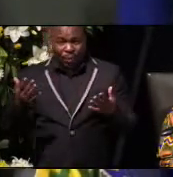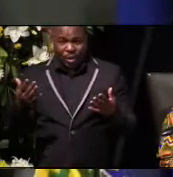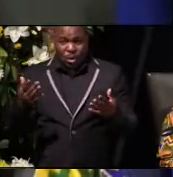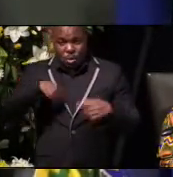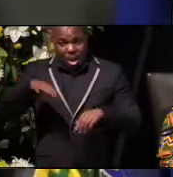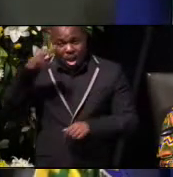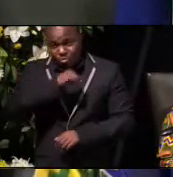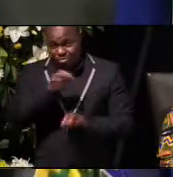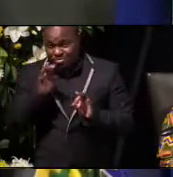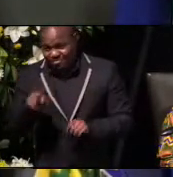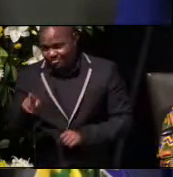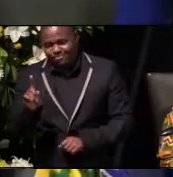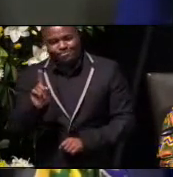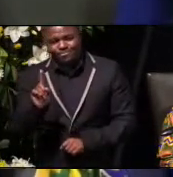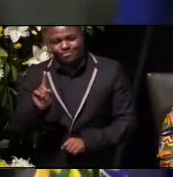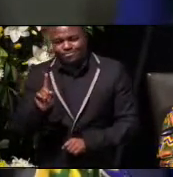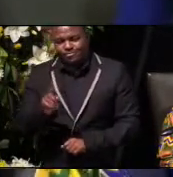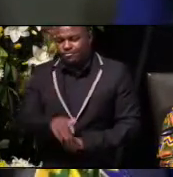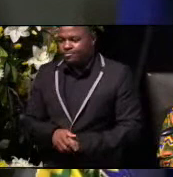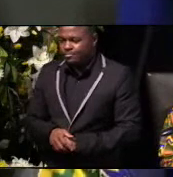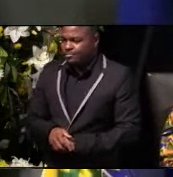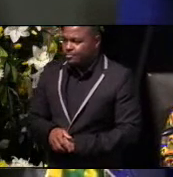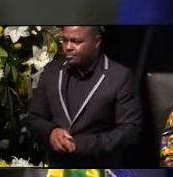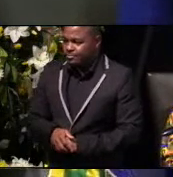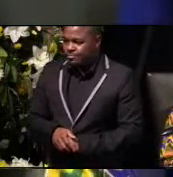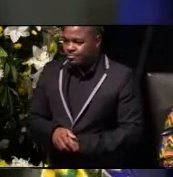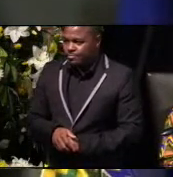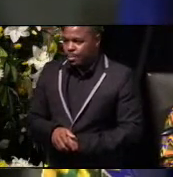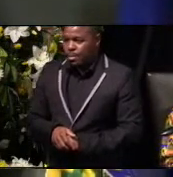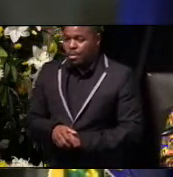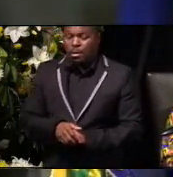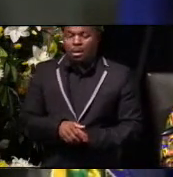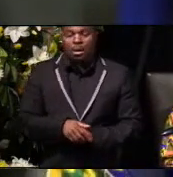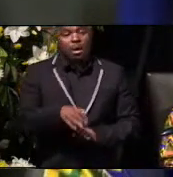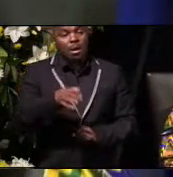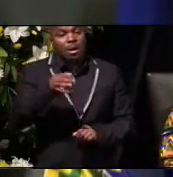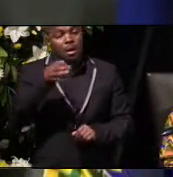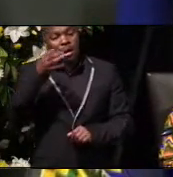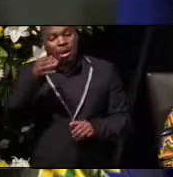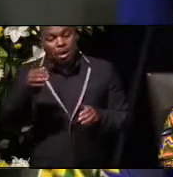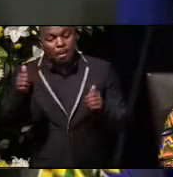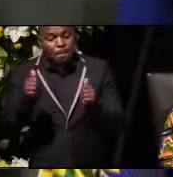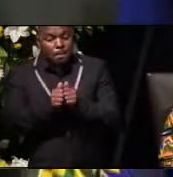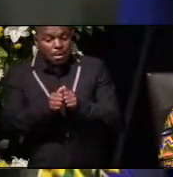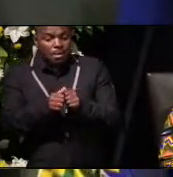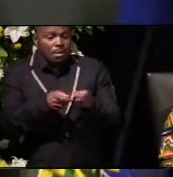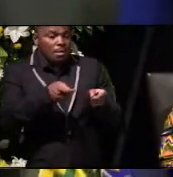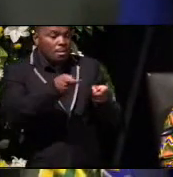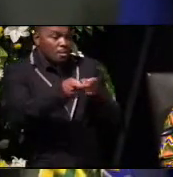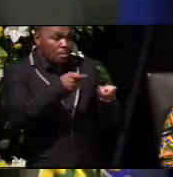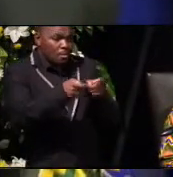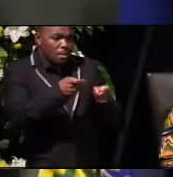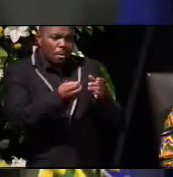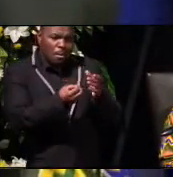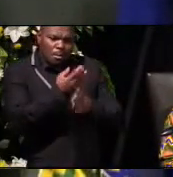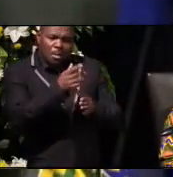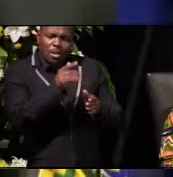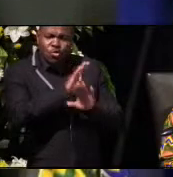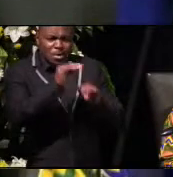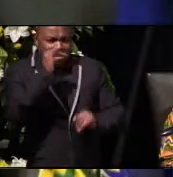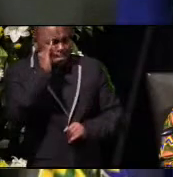for the current situation Coalition governments are not necessarily bad governments